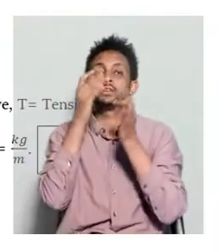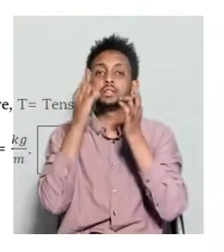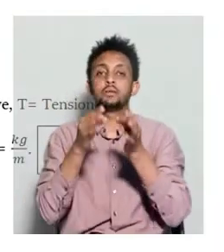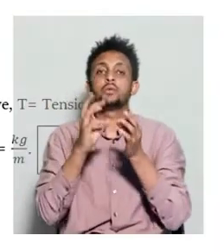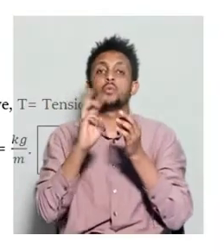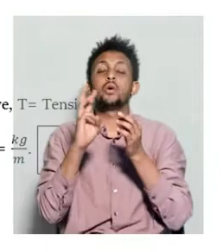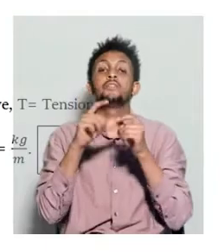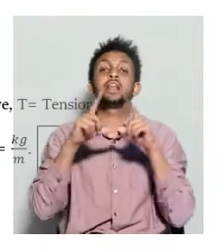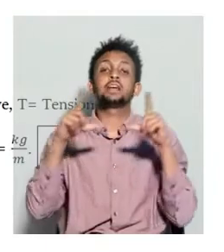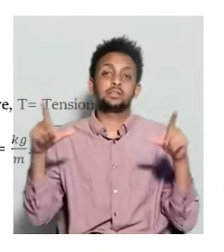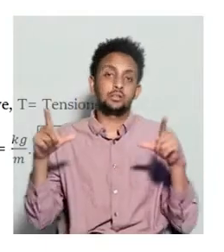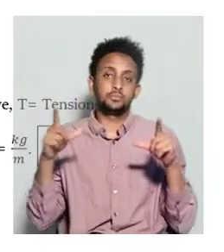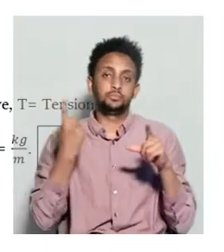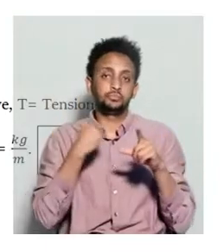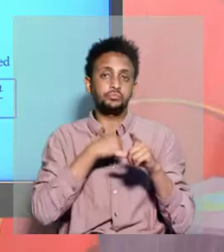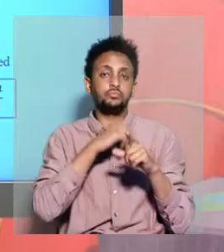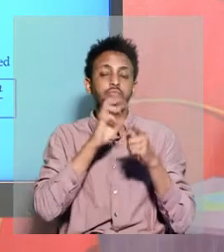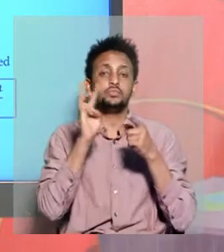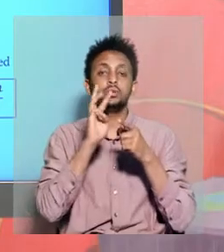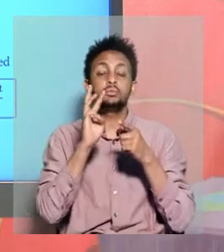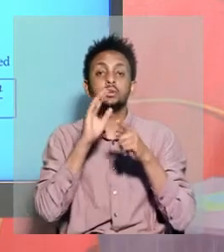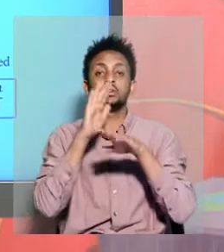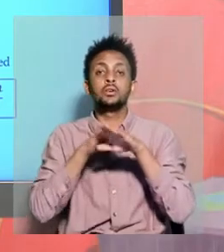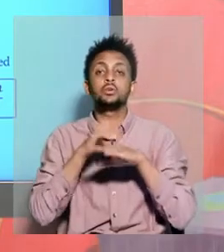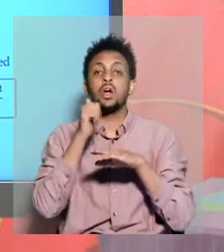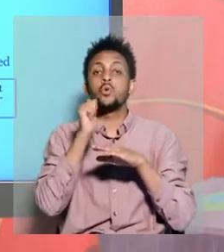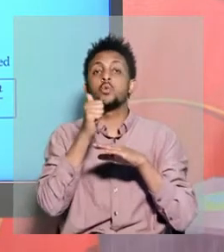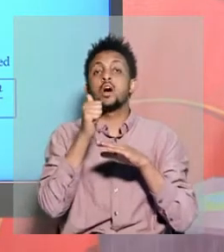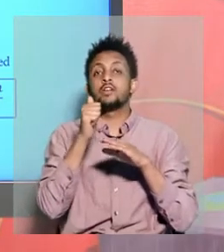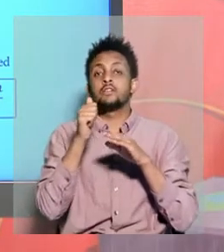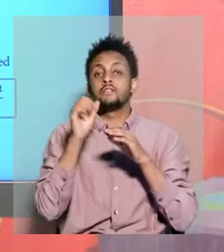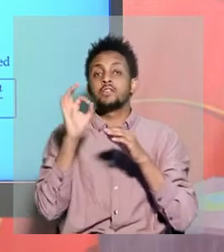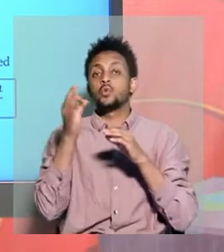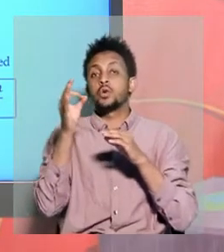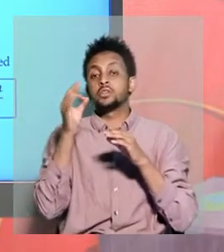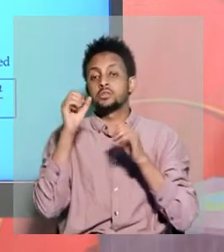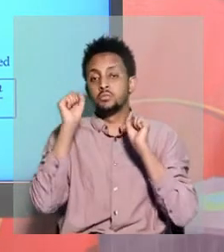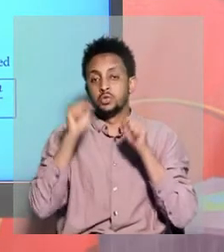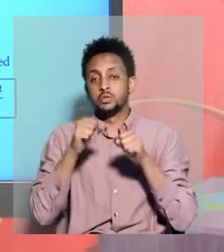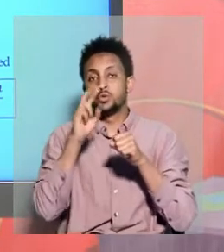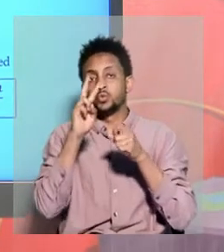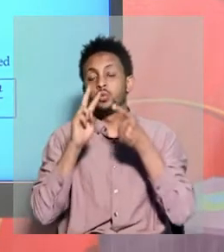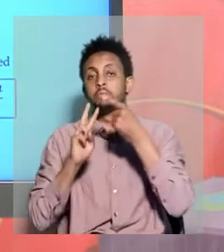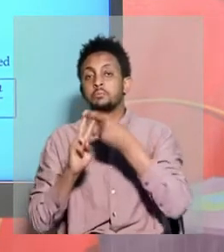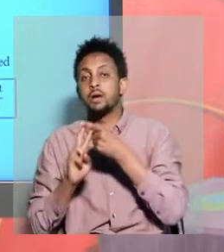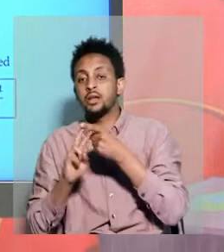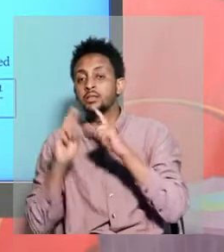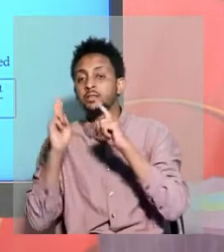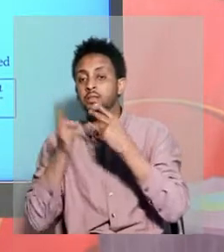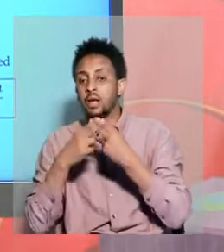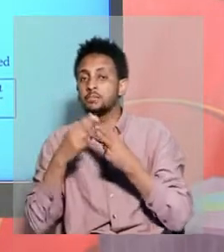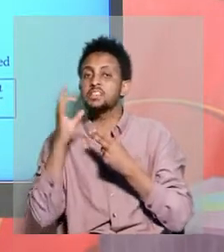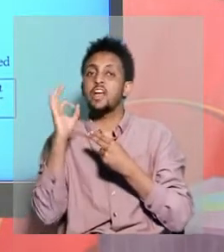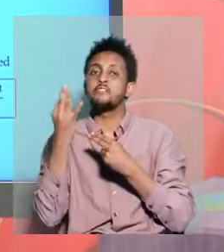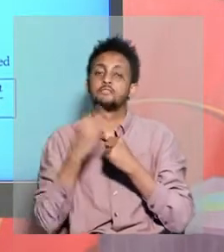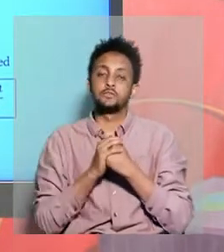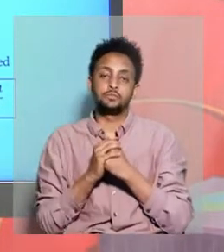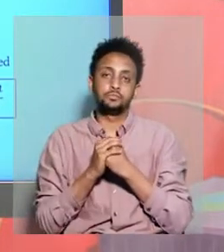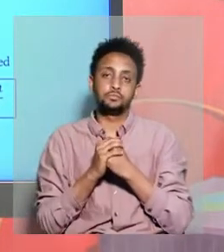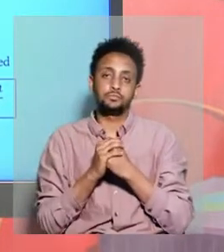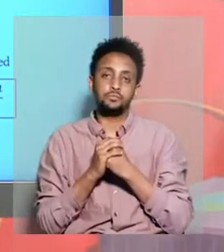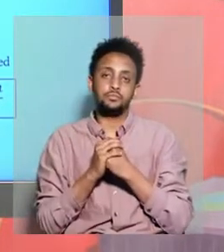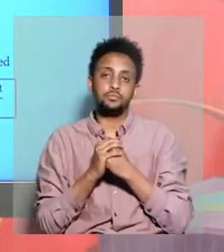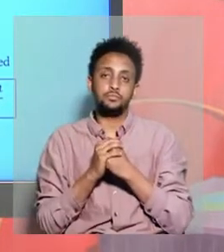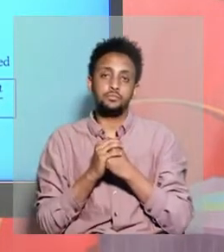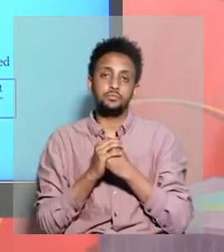the wavelengths of a wave. Whereas omega is known to be angular frequency, it's possible to have 2 pi times frequency f. Okay,